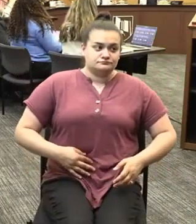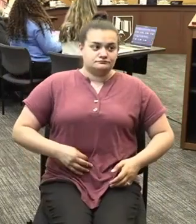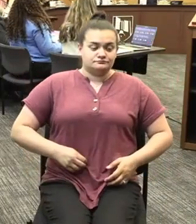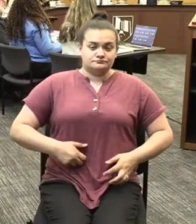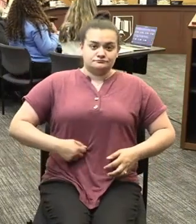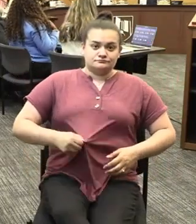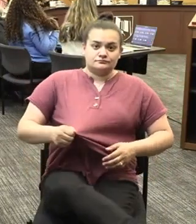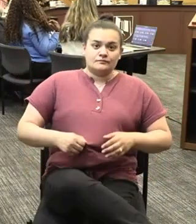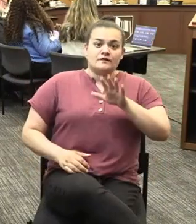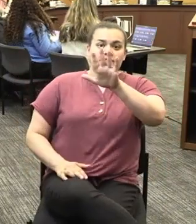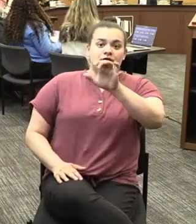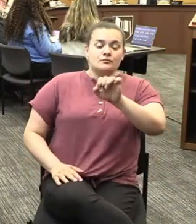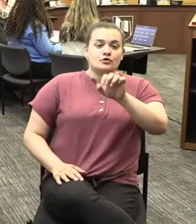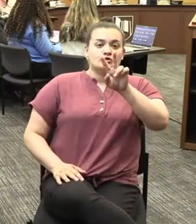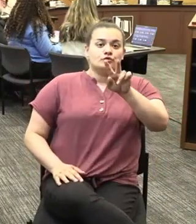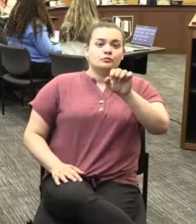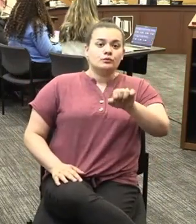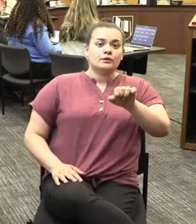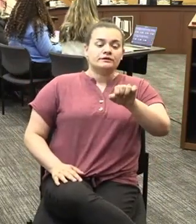Item